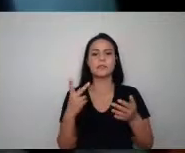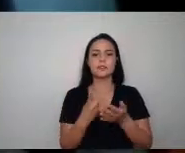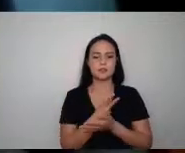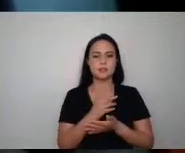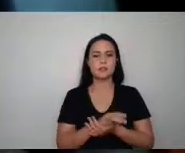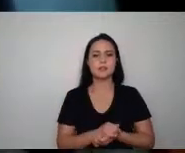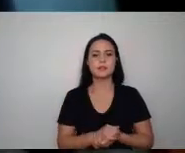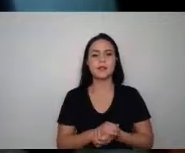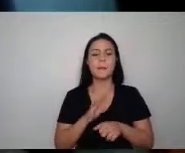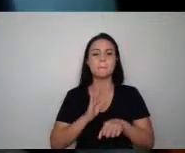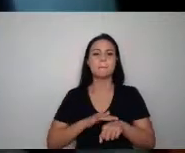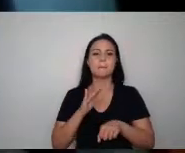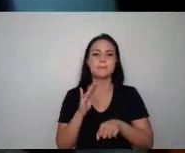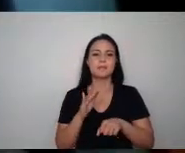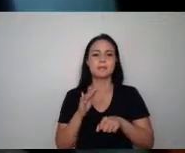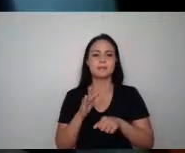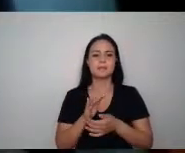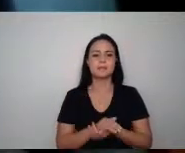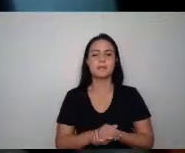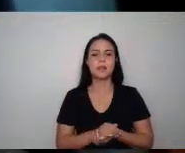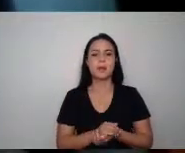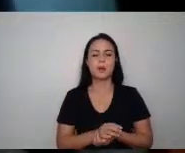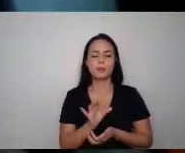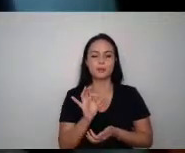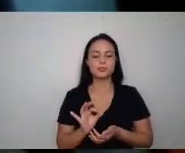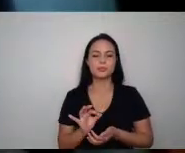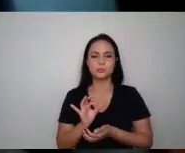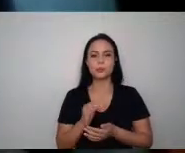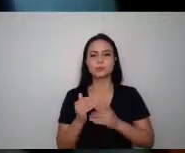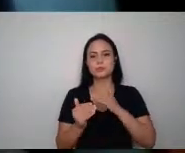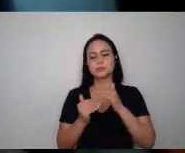So every activity is